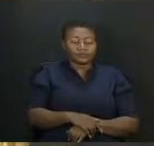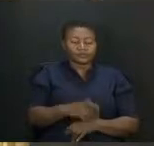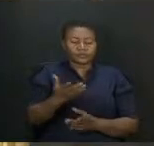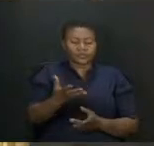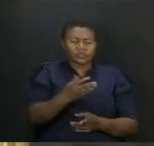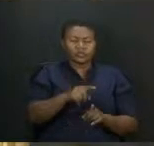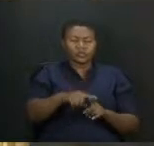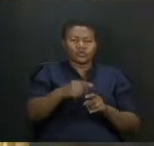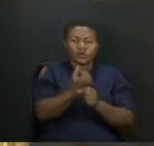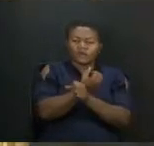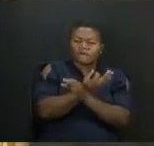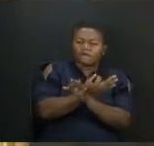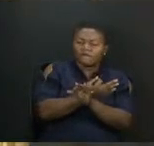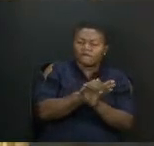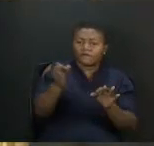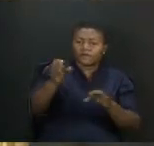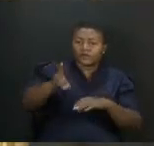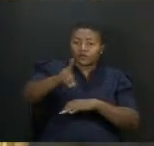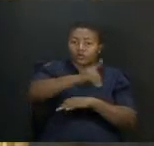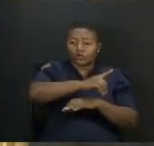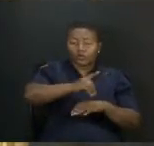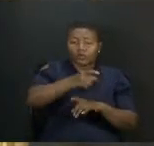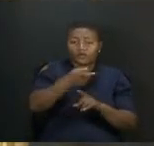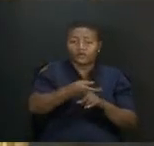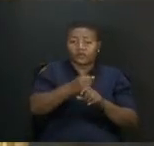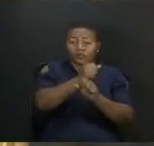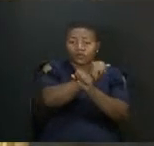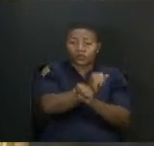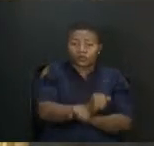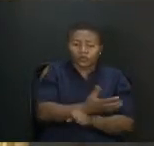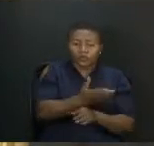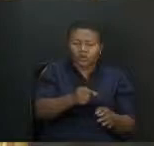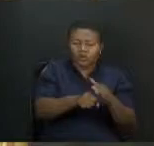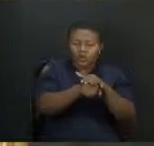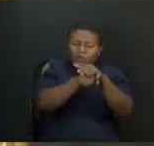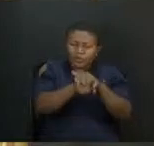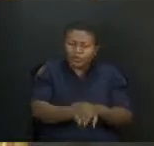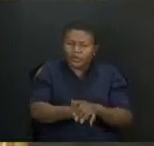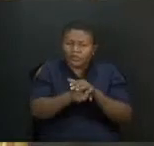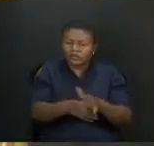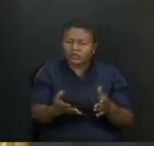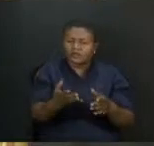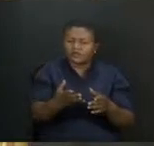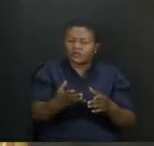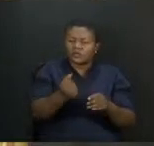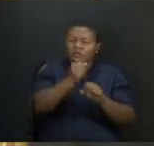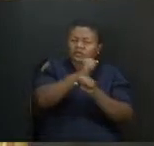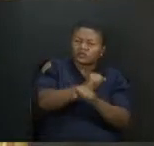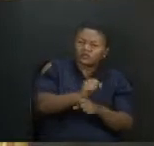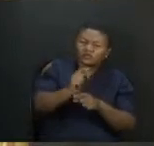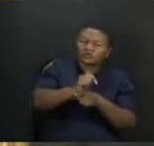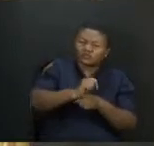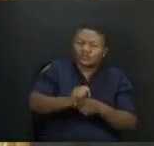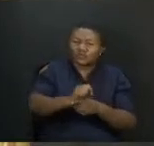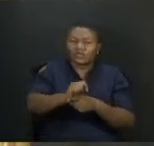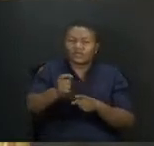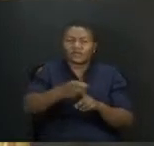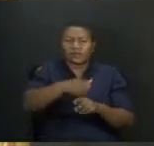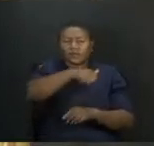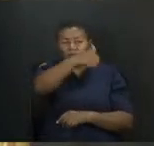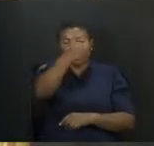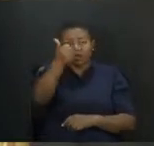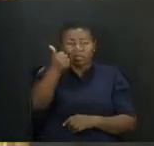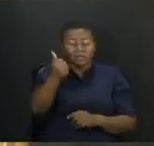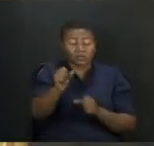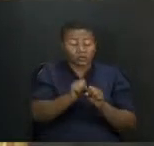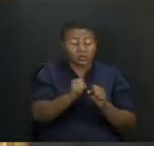emancipation and dismantling oppressive colonial structures, and building a more just and equitable